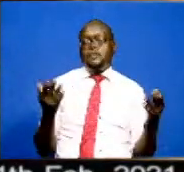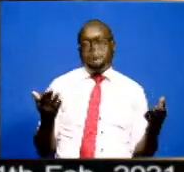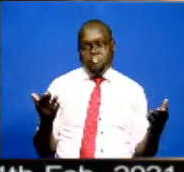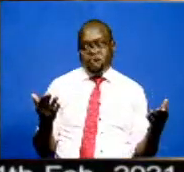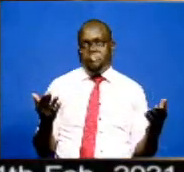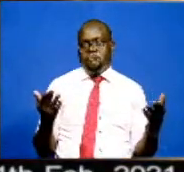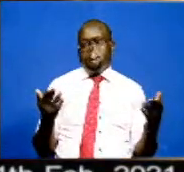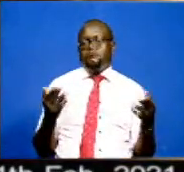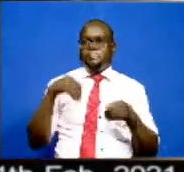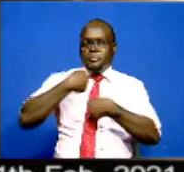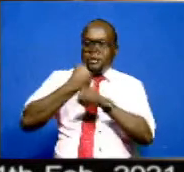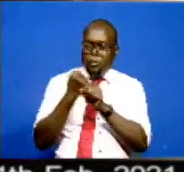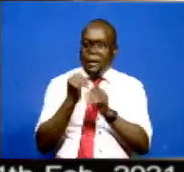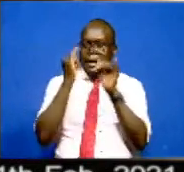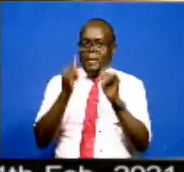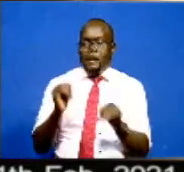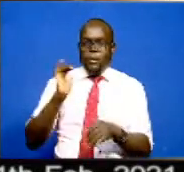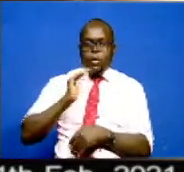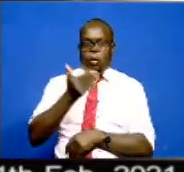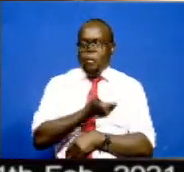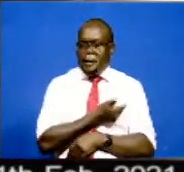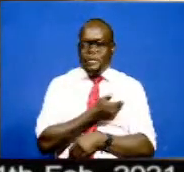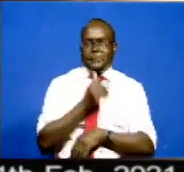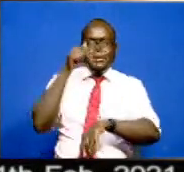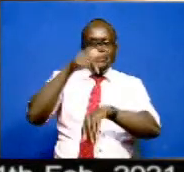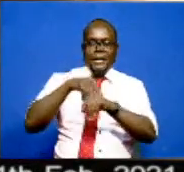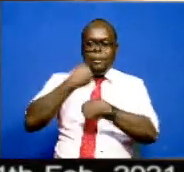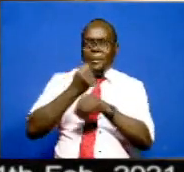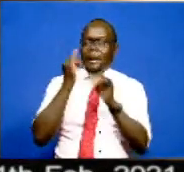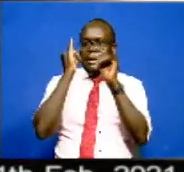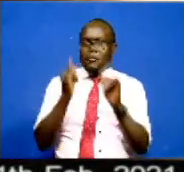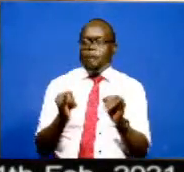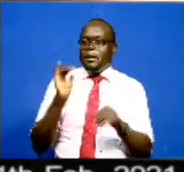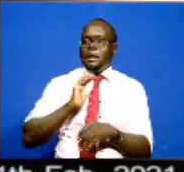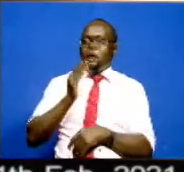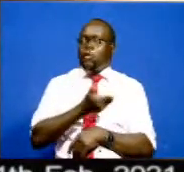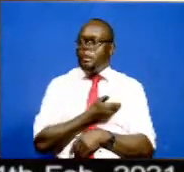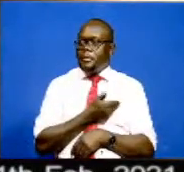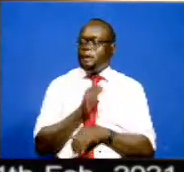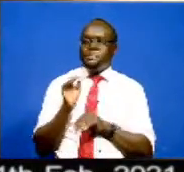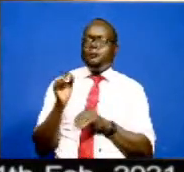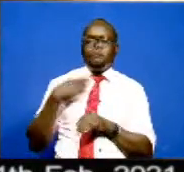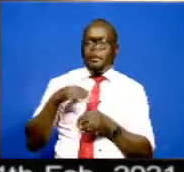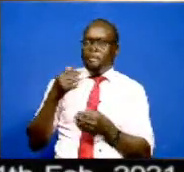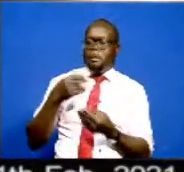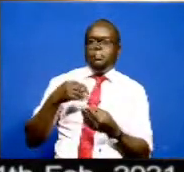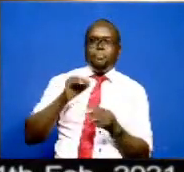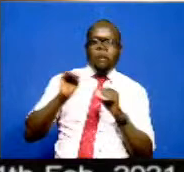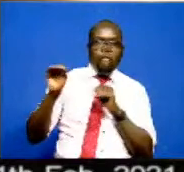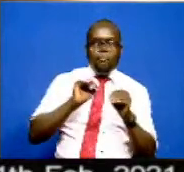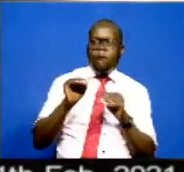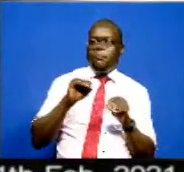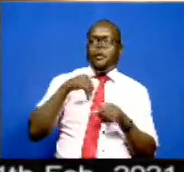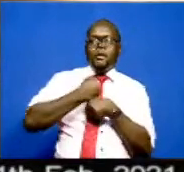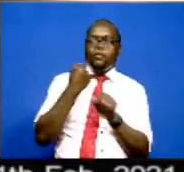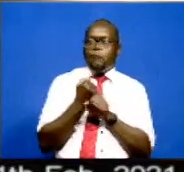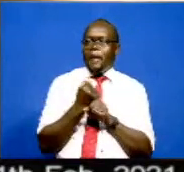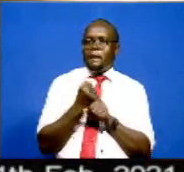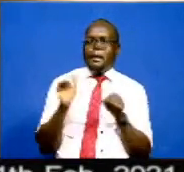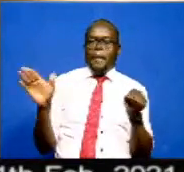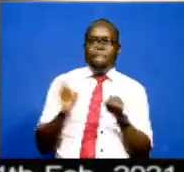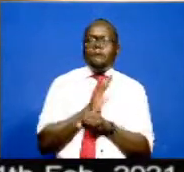to reconstitute committees. By the time you reconstitute one committee, by moving people around, you end up reconstituting the entire